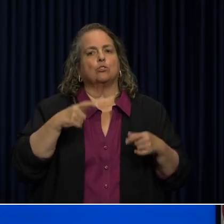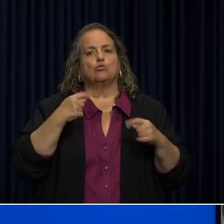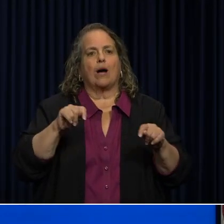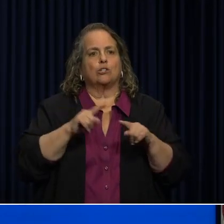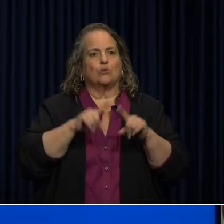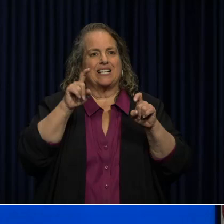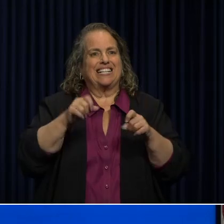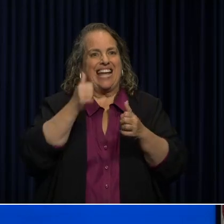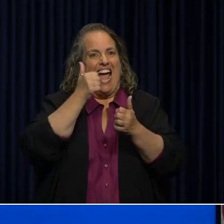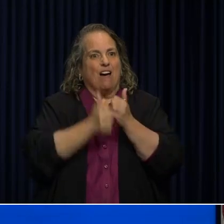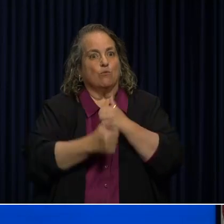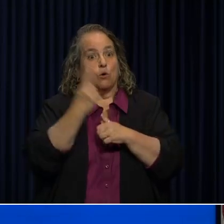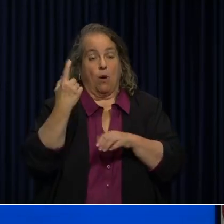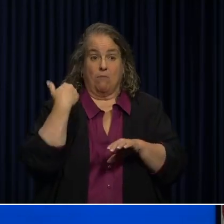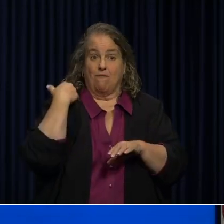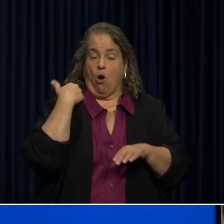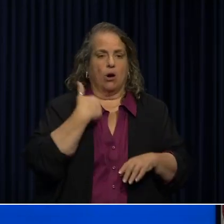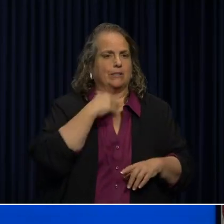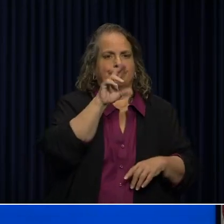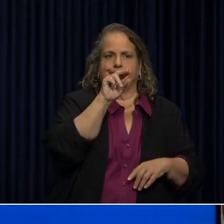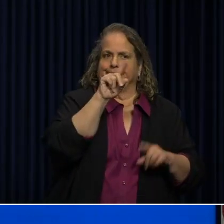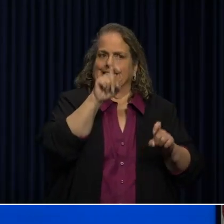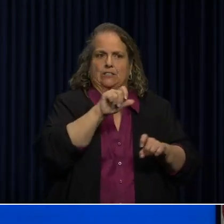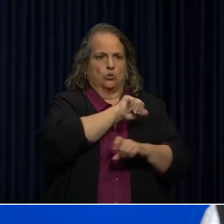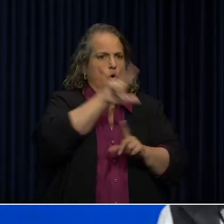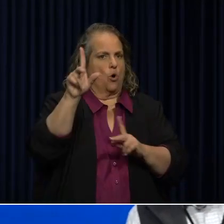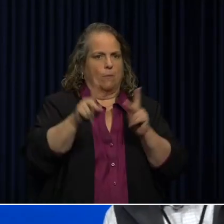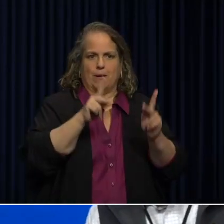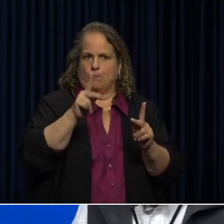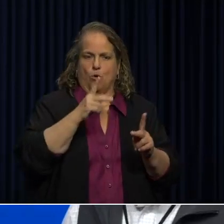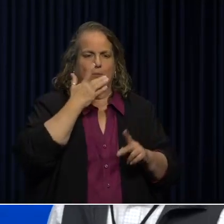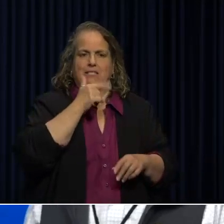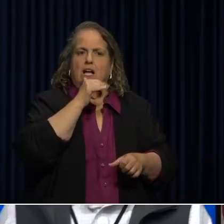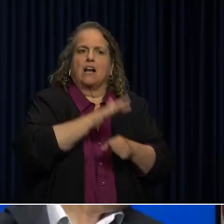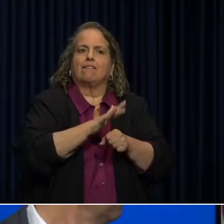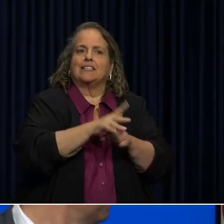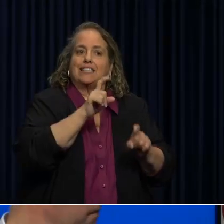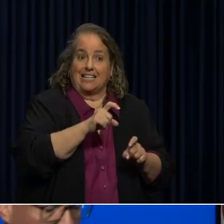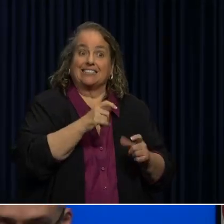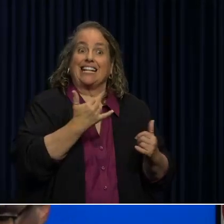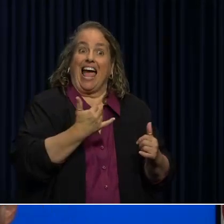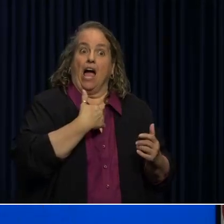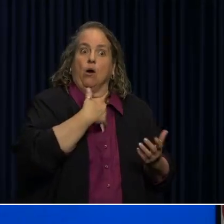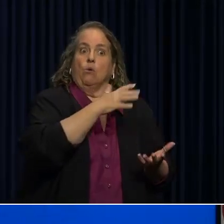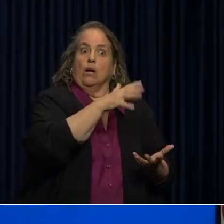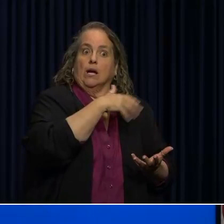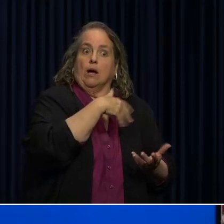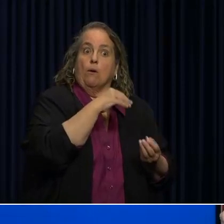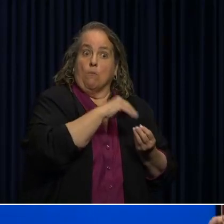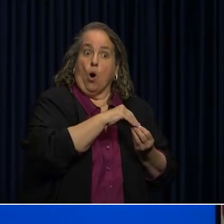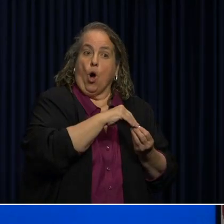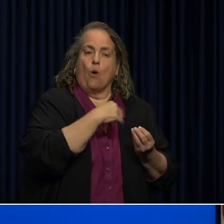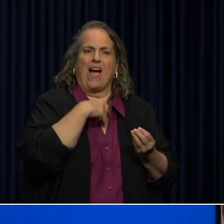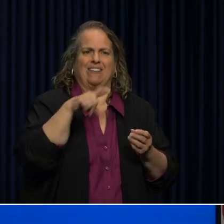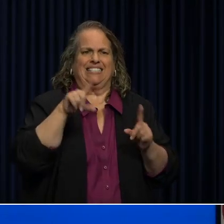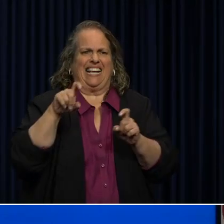180-degree turn, and that's just the nature of an evolving situation. And can you put up the Kroger sign up? Speaking of